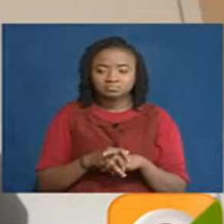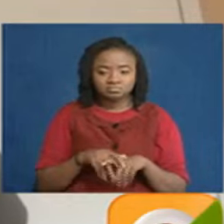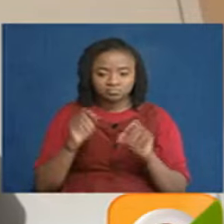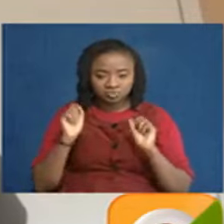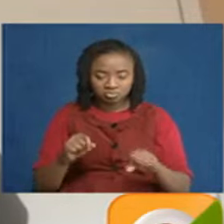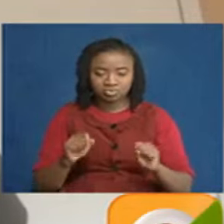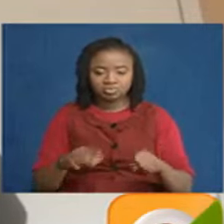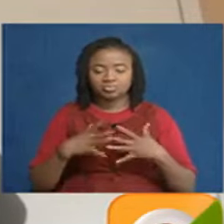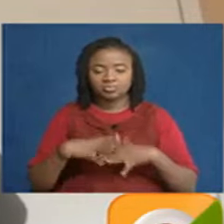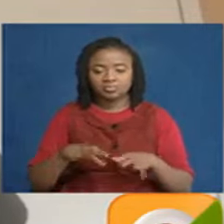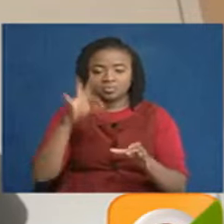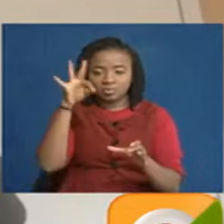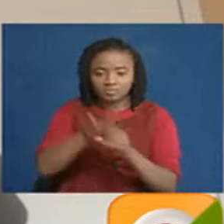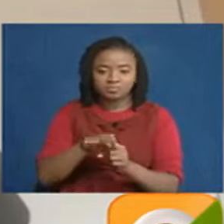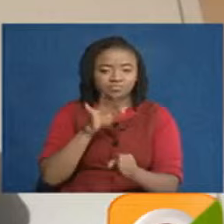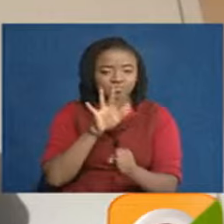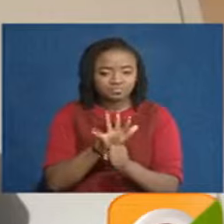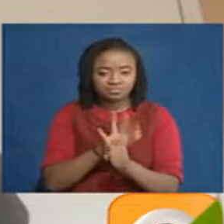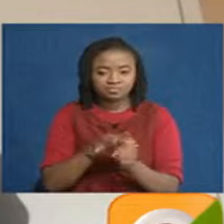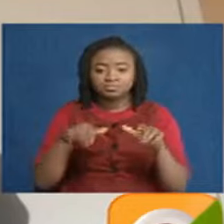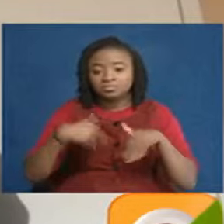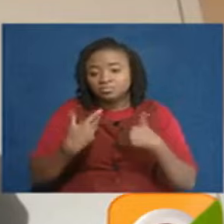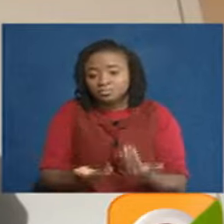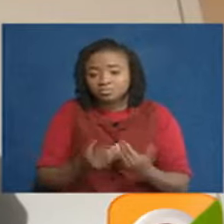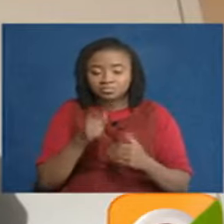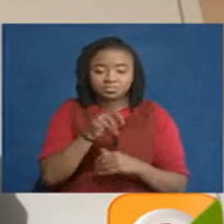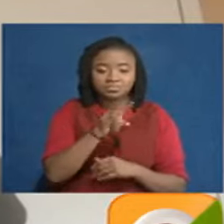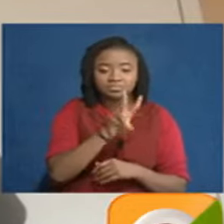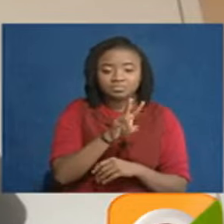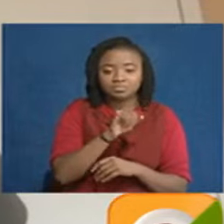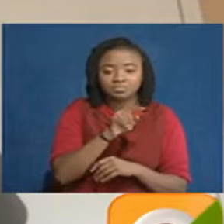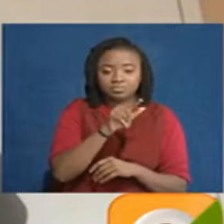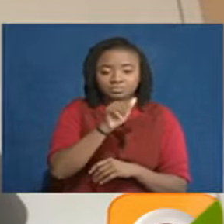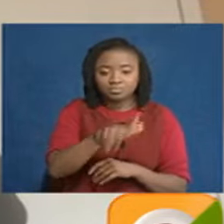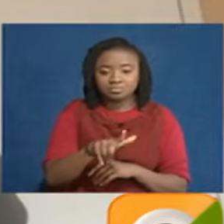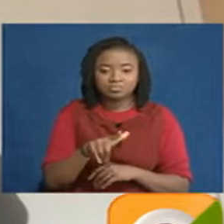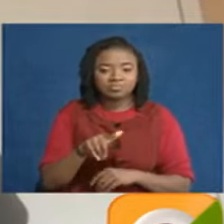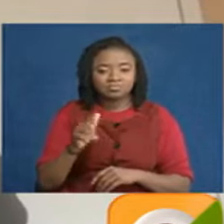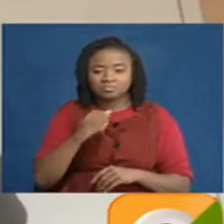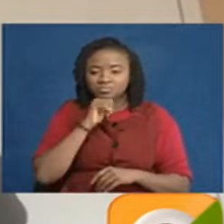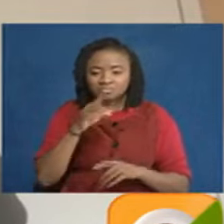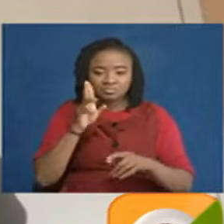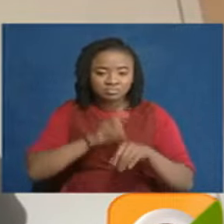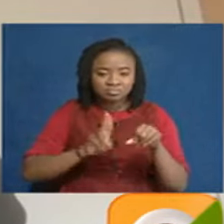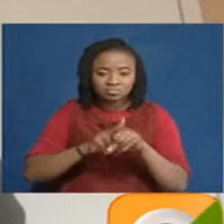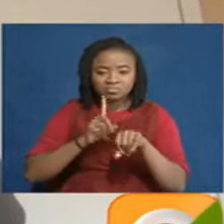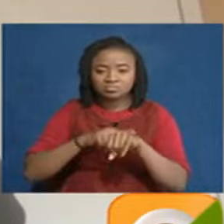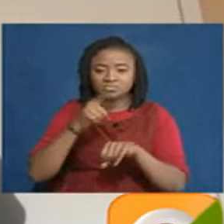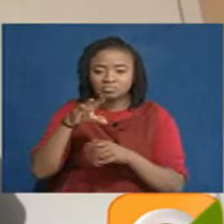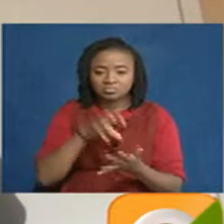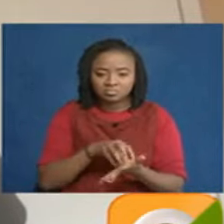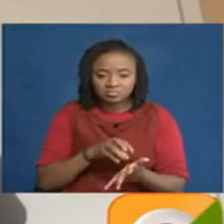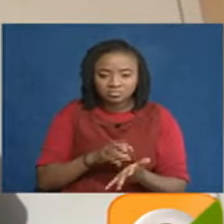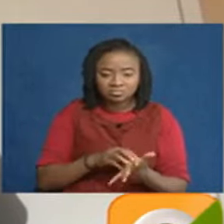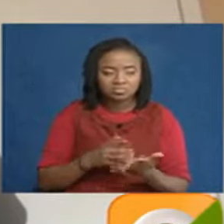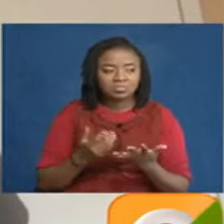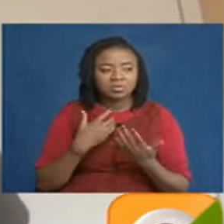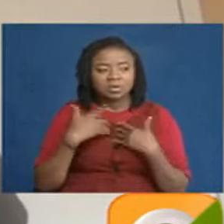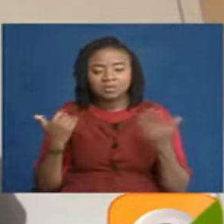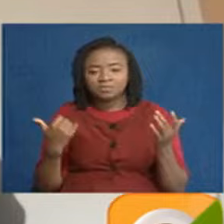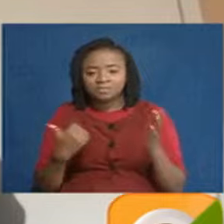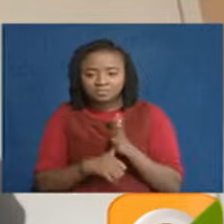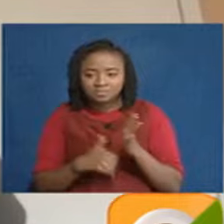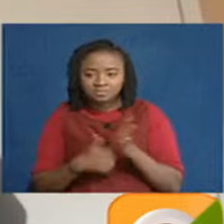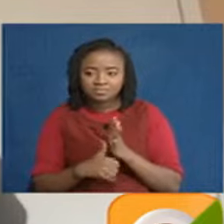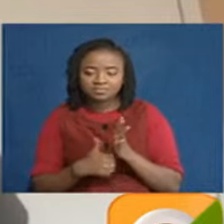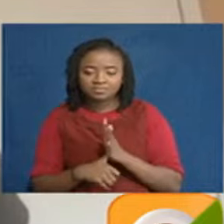in the General Assembly, or that the veto should not be used in situations where there are atrocities and